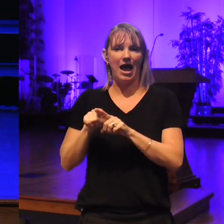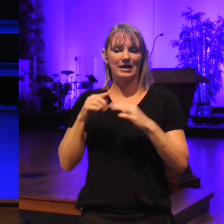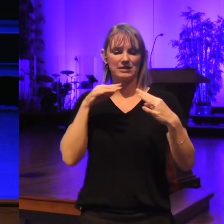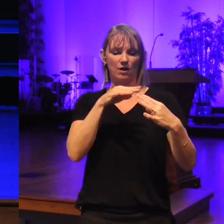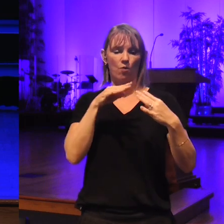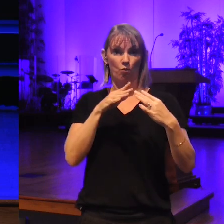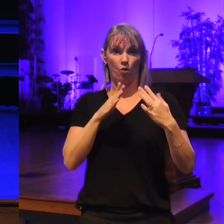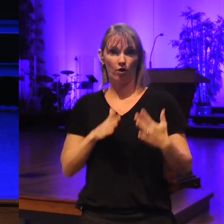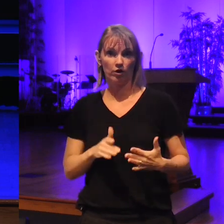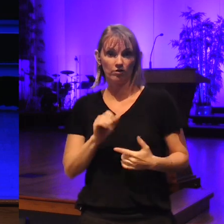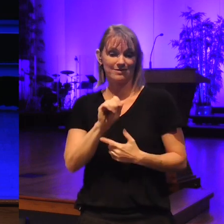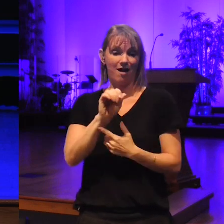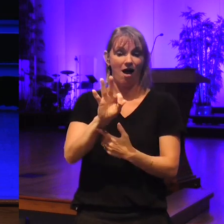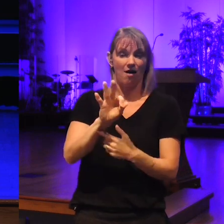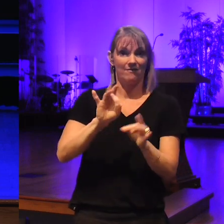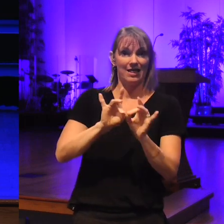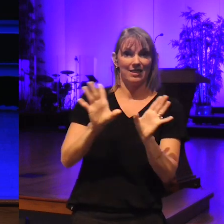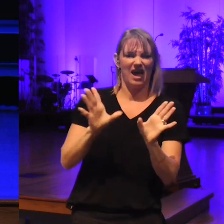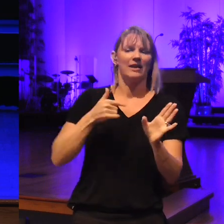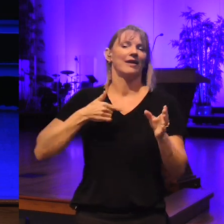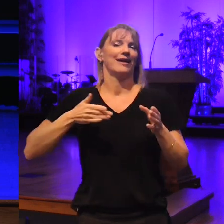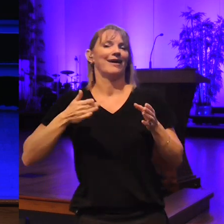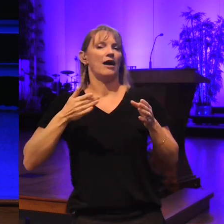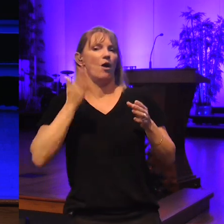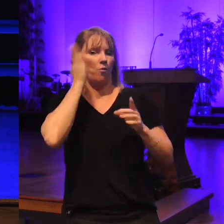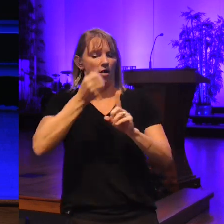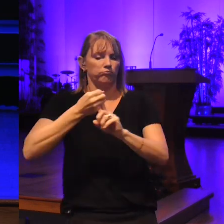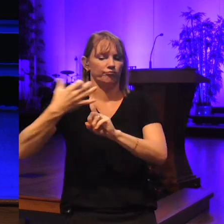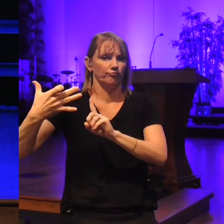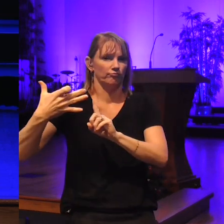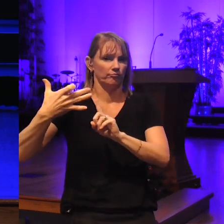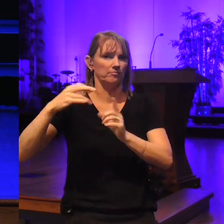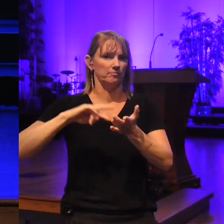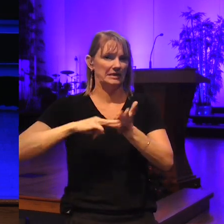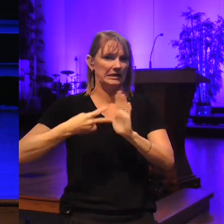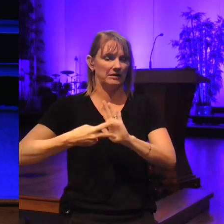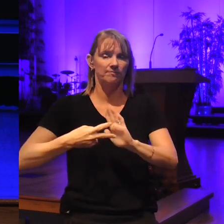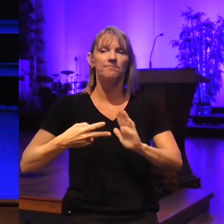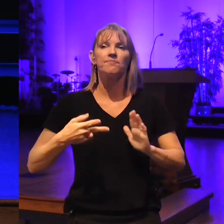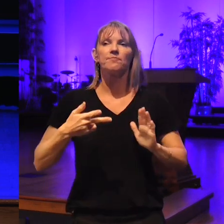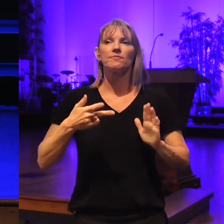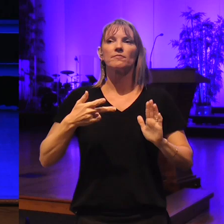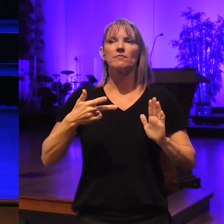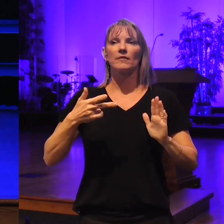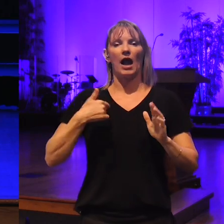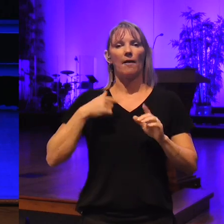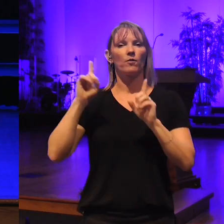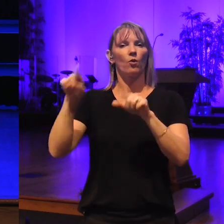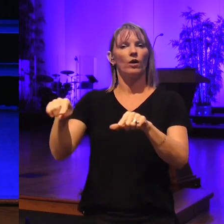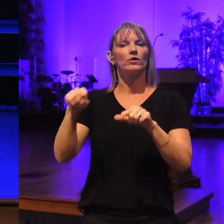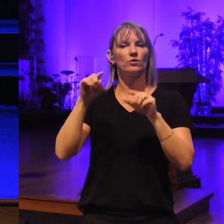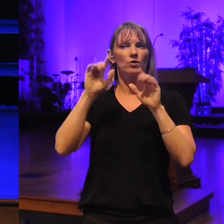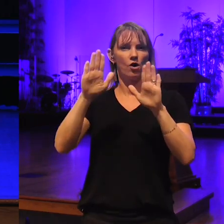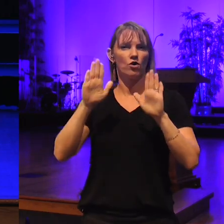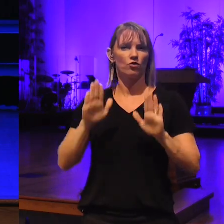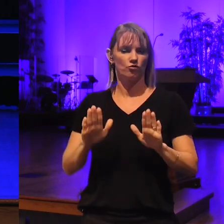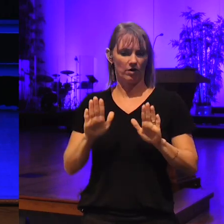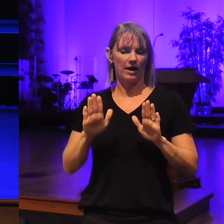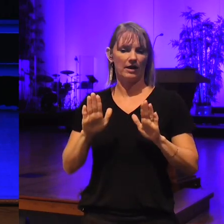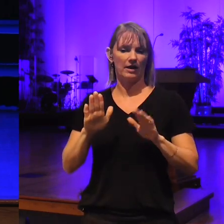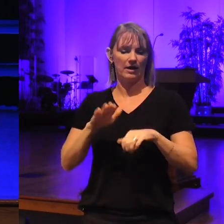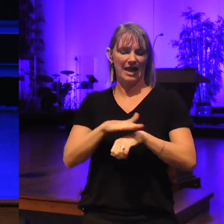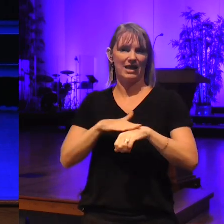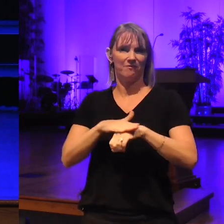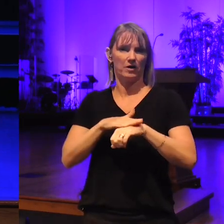warriors of light. And let me define that a little more. I'm going to a great Native American chief, Sitting